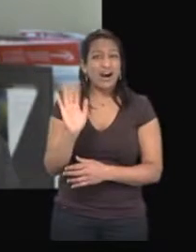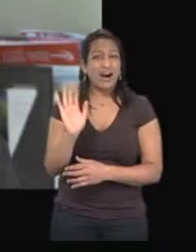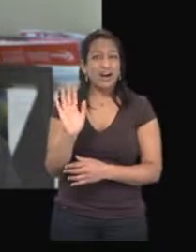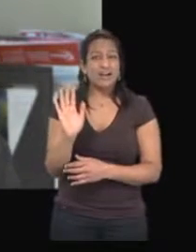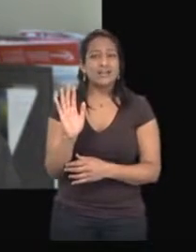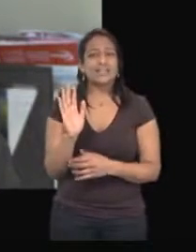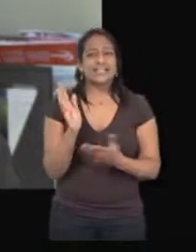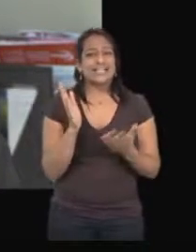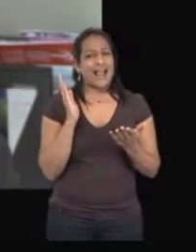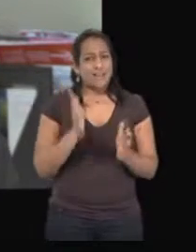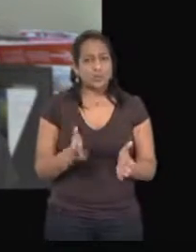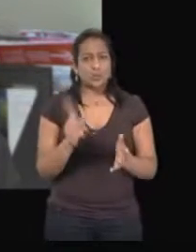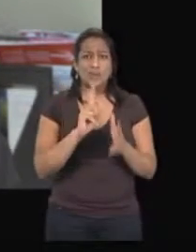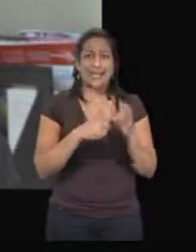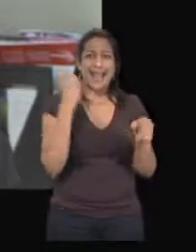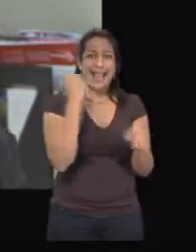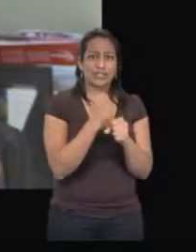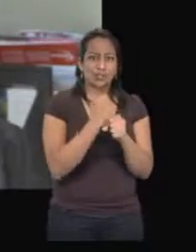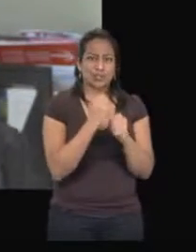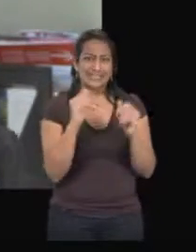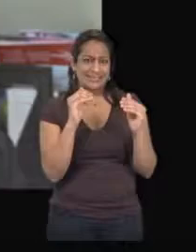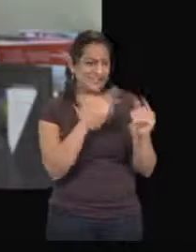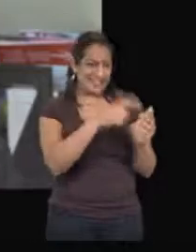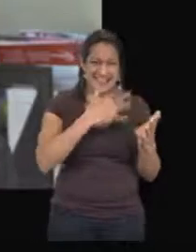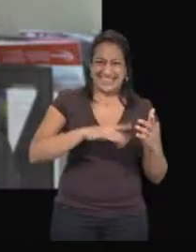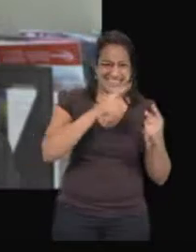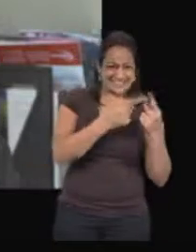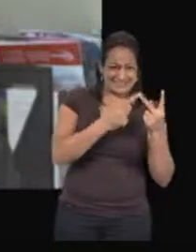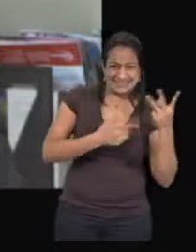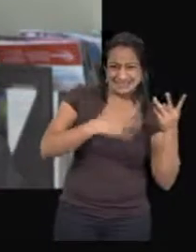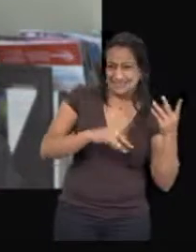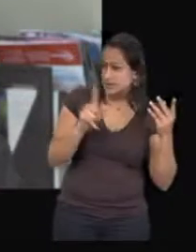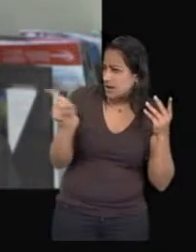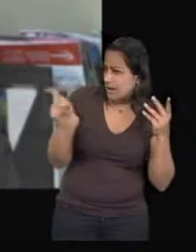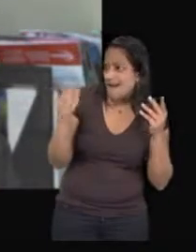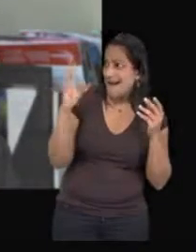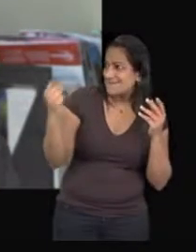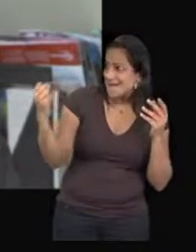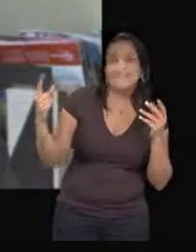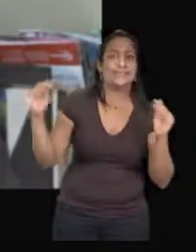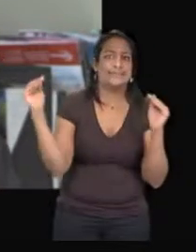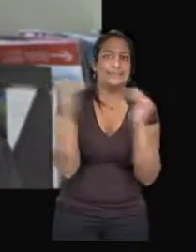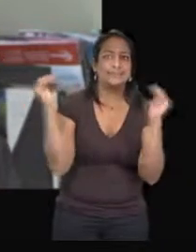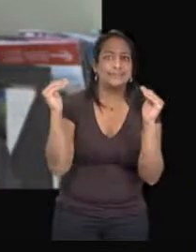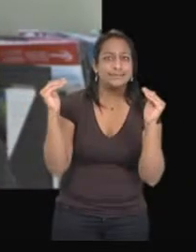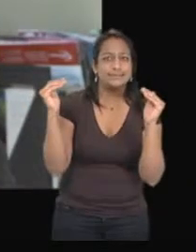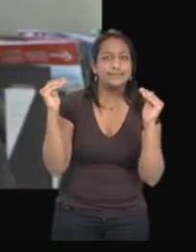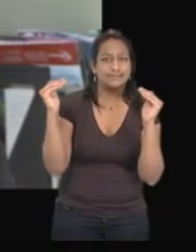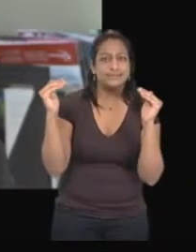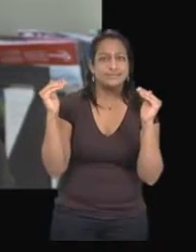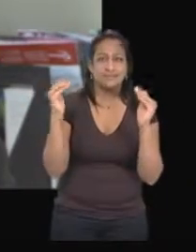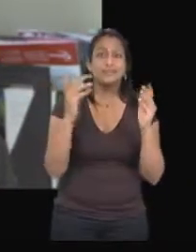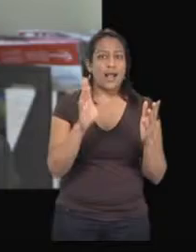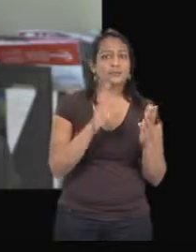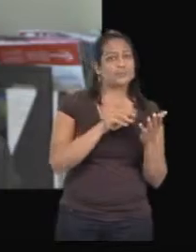recognize or realize that this agency could be any agency. It is an agency that's been employed to do this specific